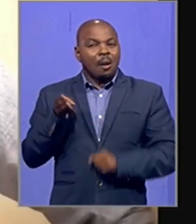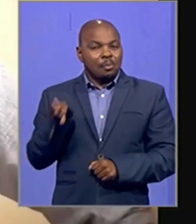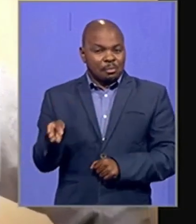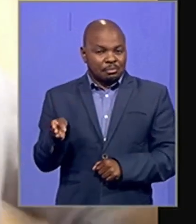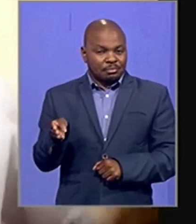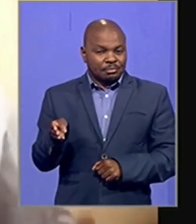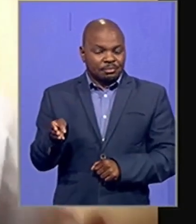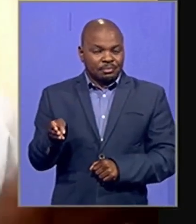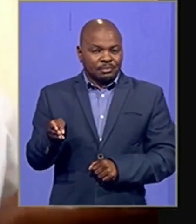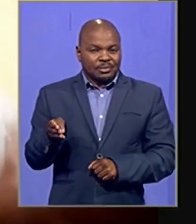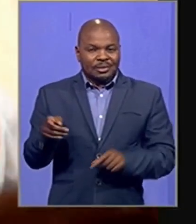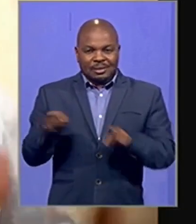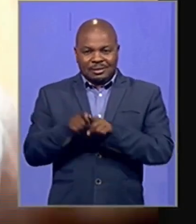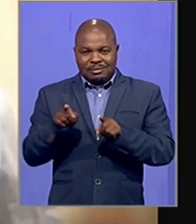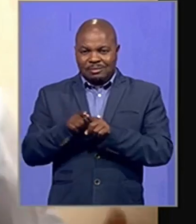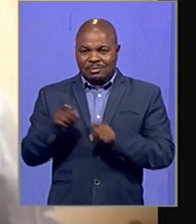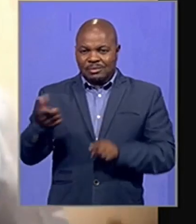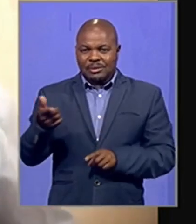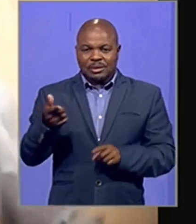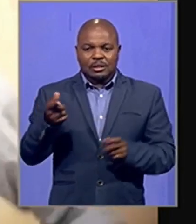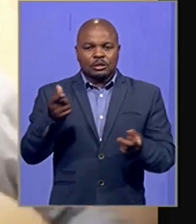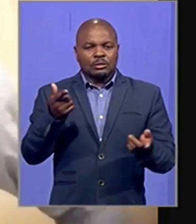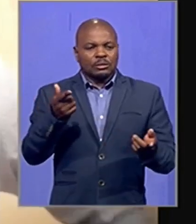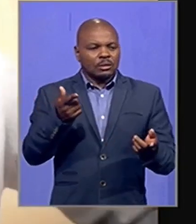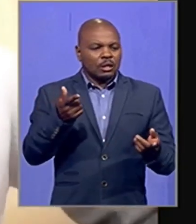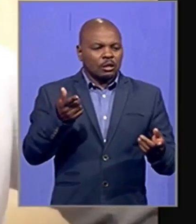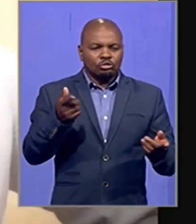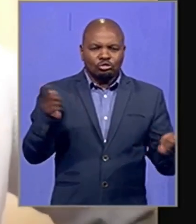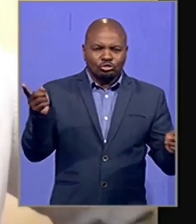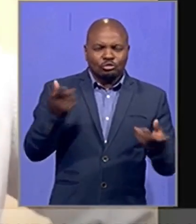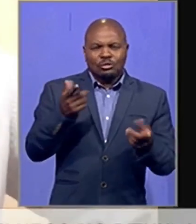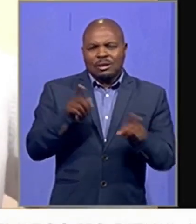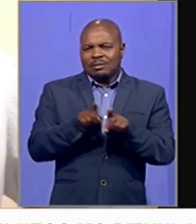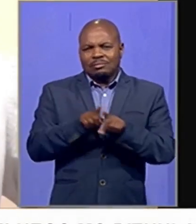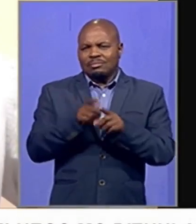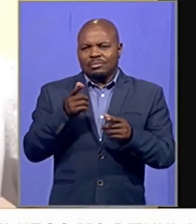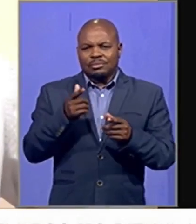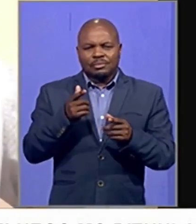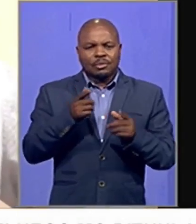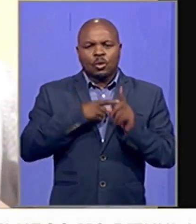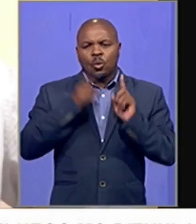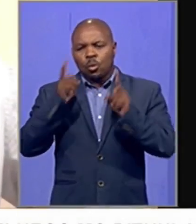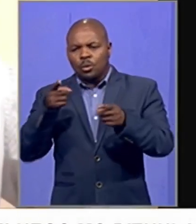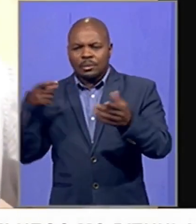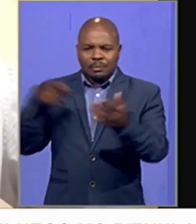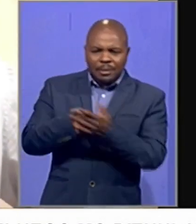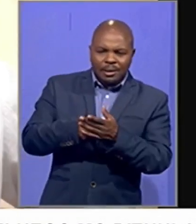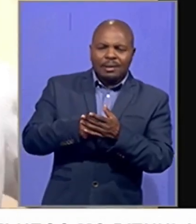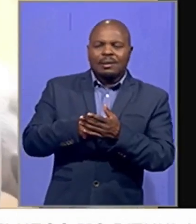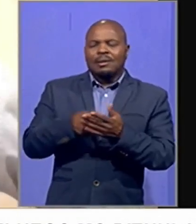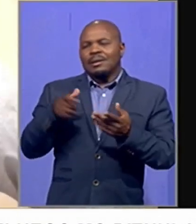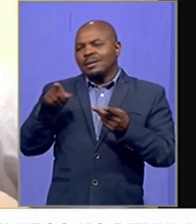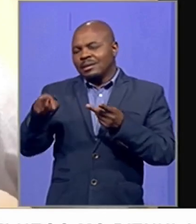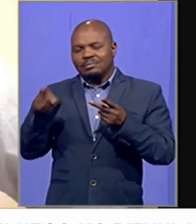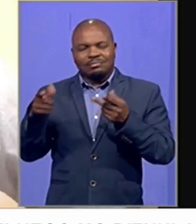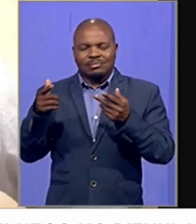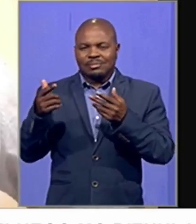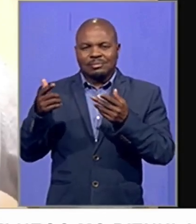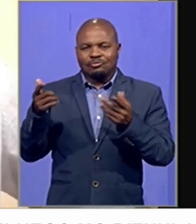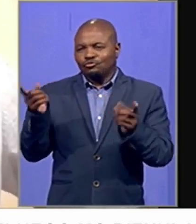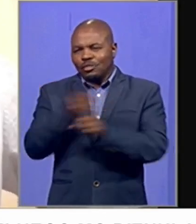instability of change of hands in supply chain and change of hands in accounting